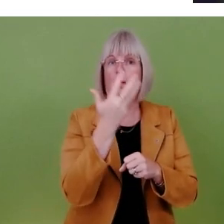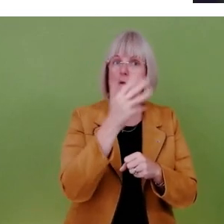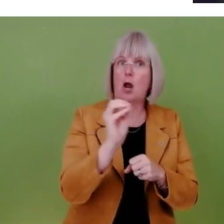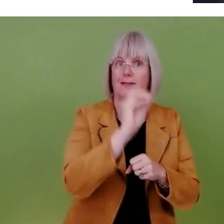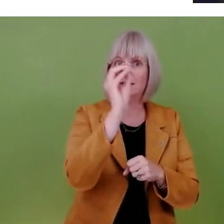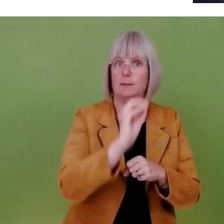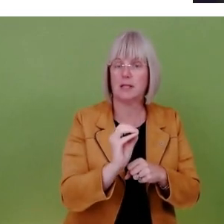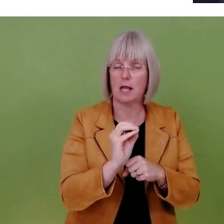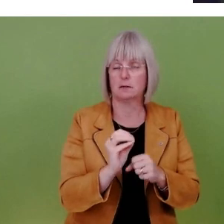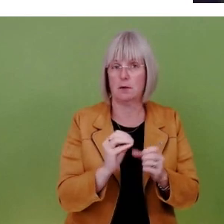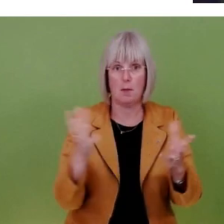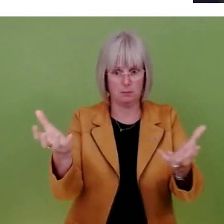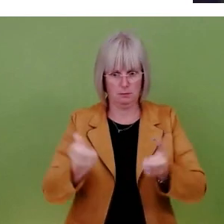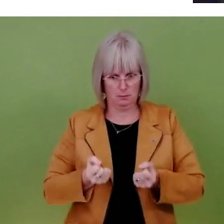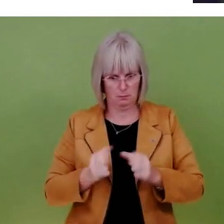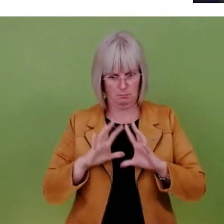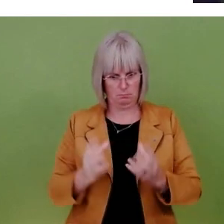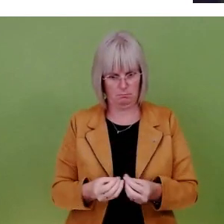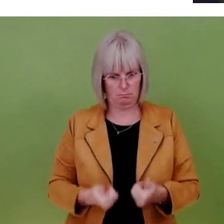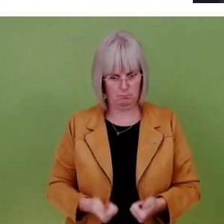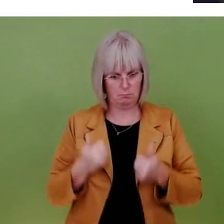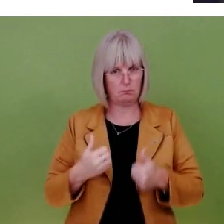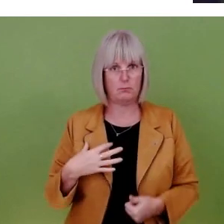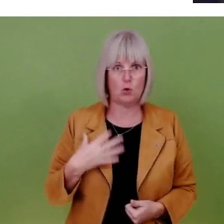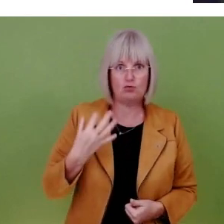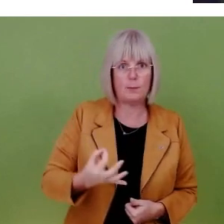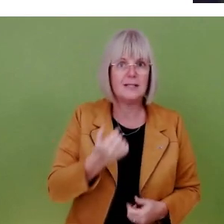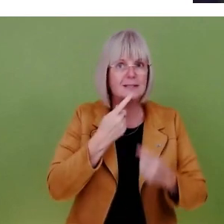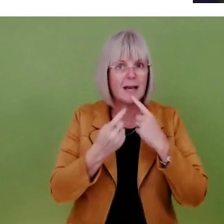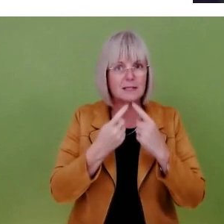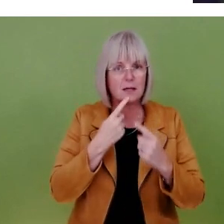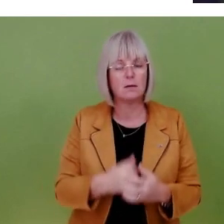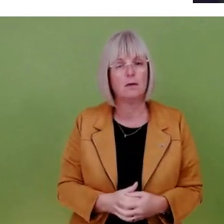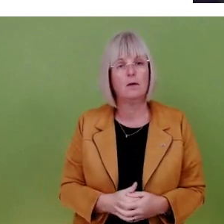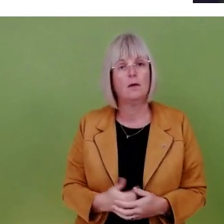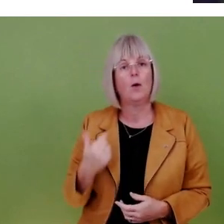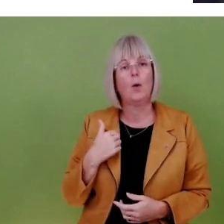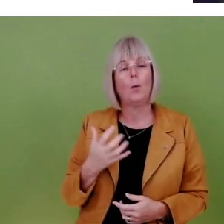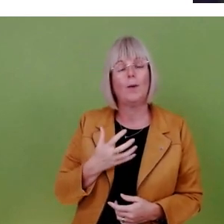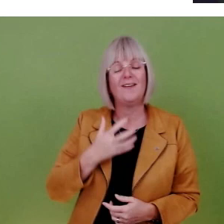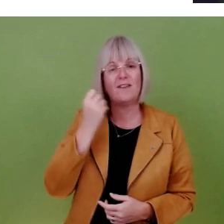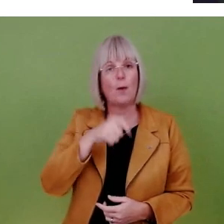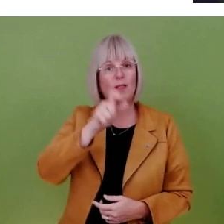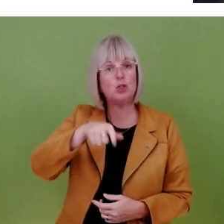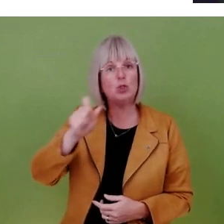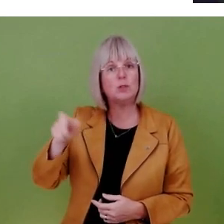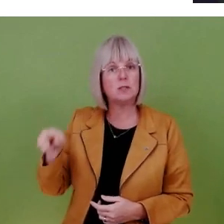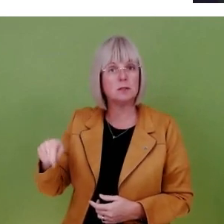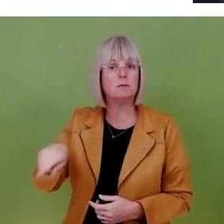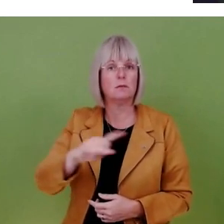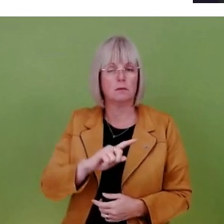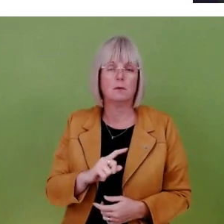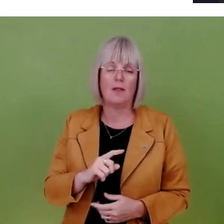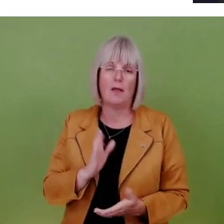data. We discovered that our students, against census data, are representative of the children and young people